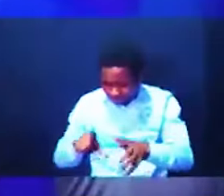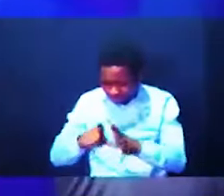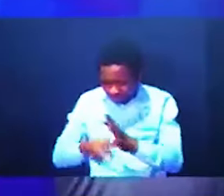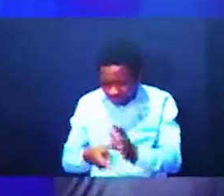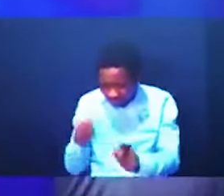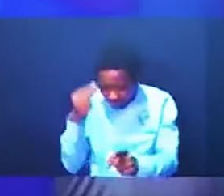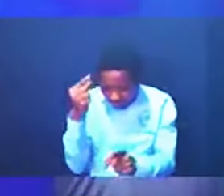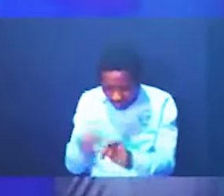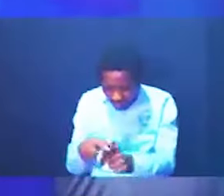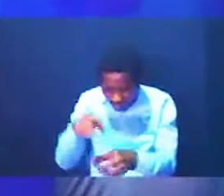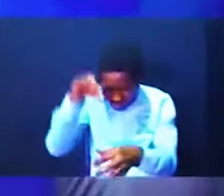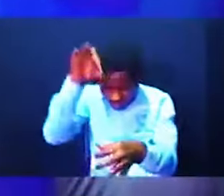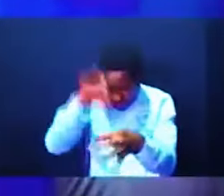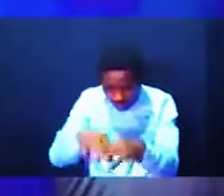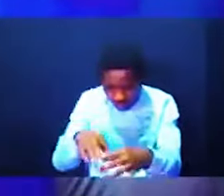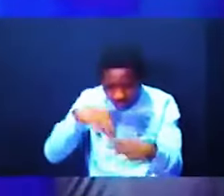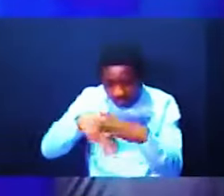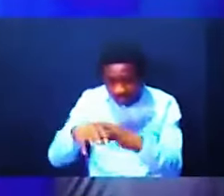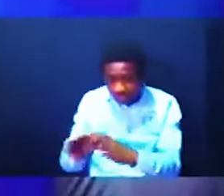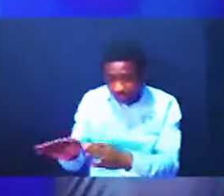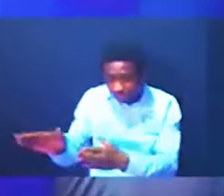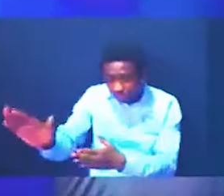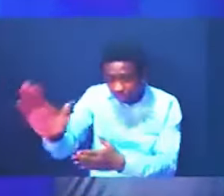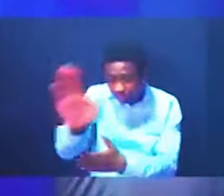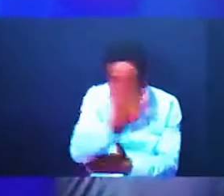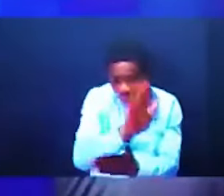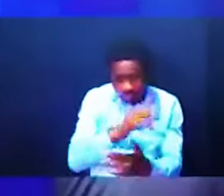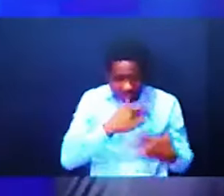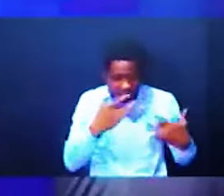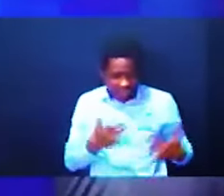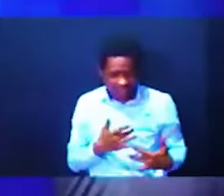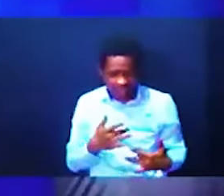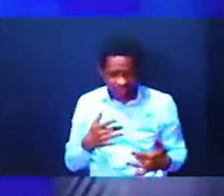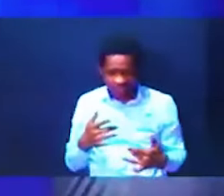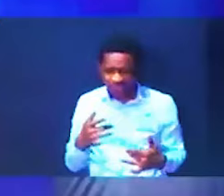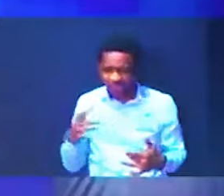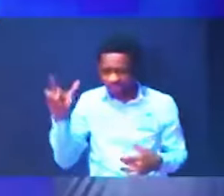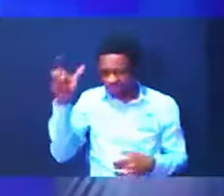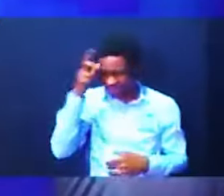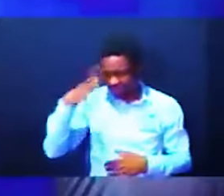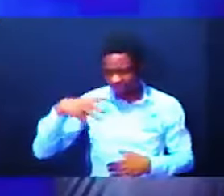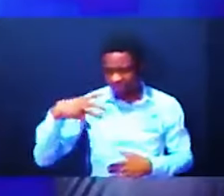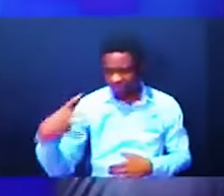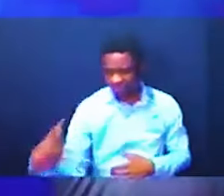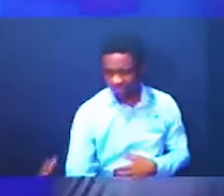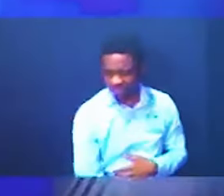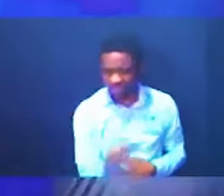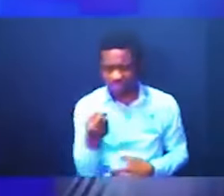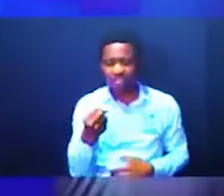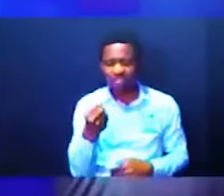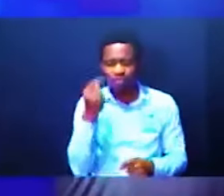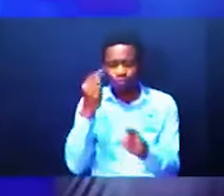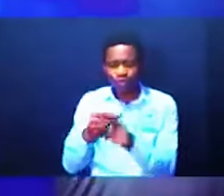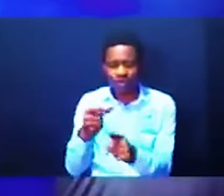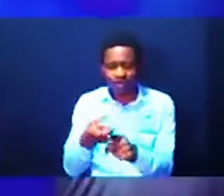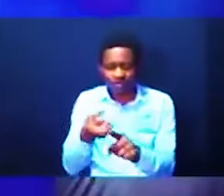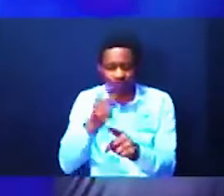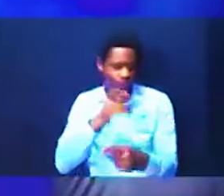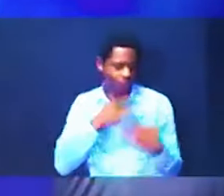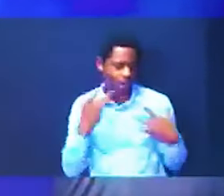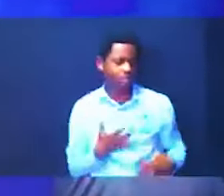Na wonya ti asem no a entem ara satan ba na obeyi asem a waguo no efi wo mu.